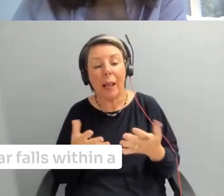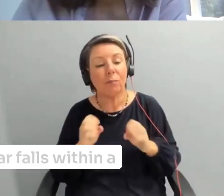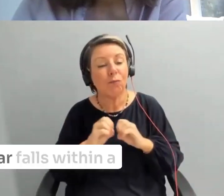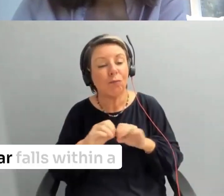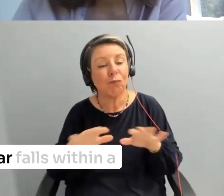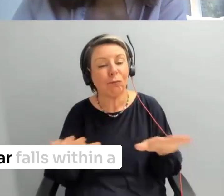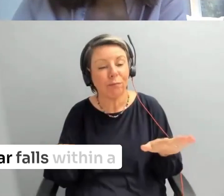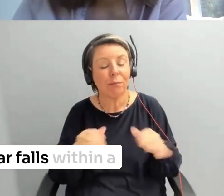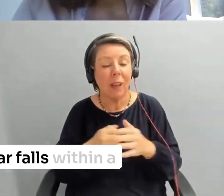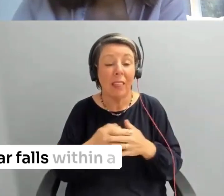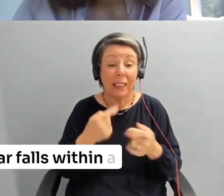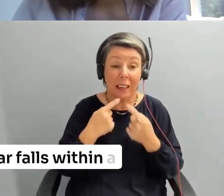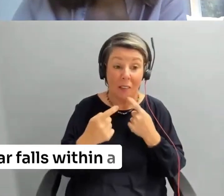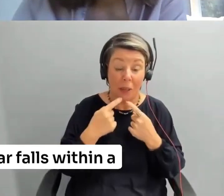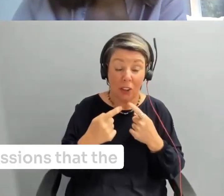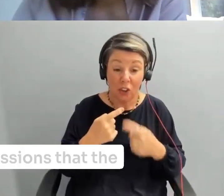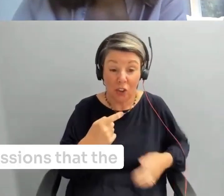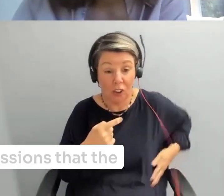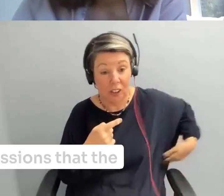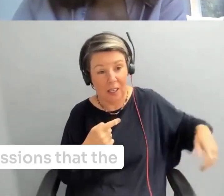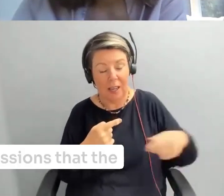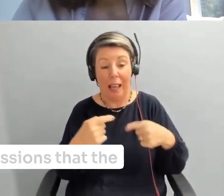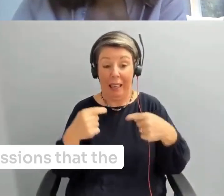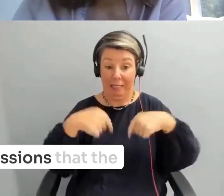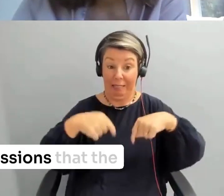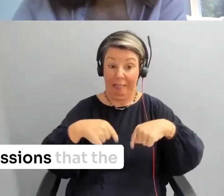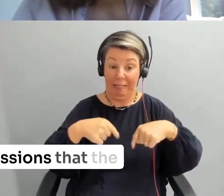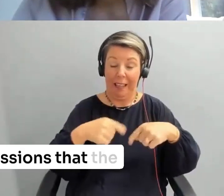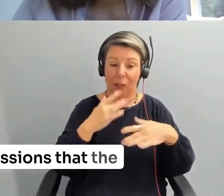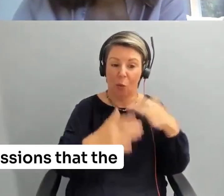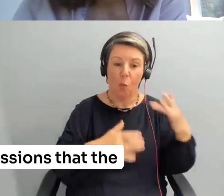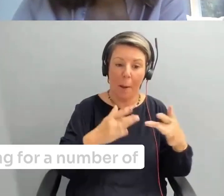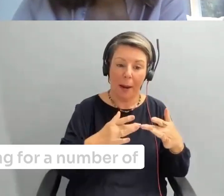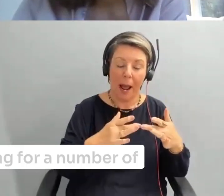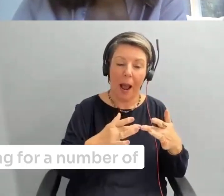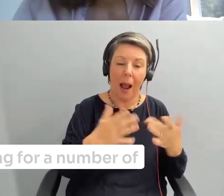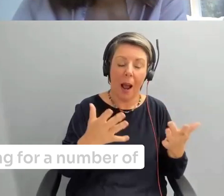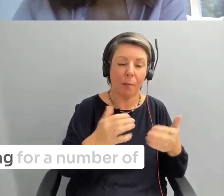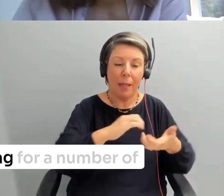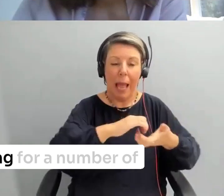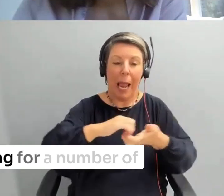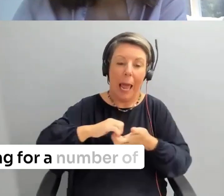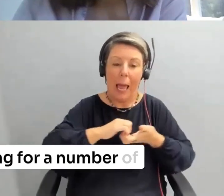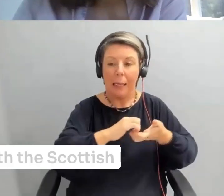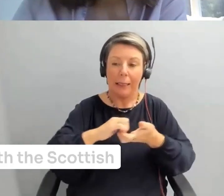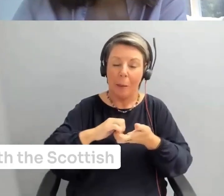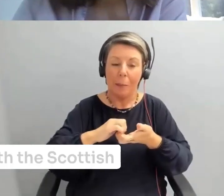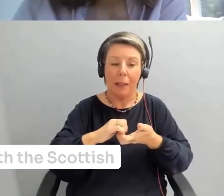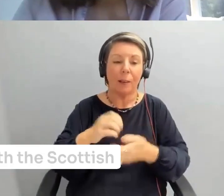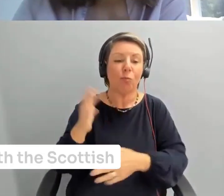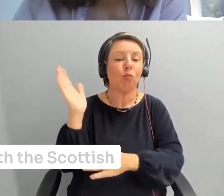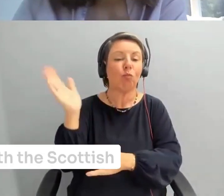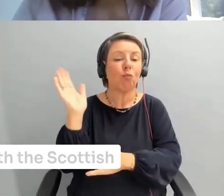So this webinar falls within a series of information sessions that the Alliance has been hosting for a number of